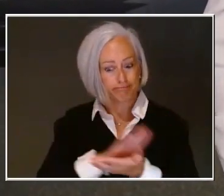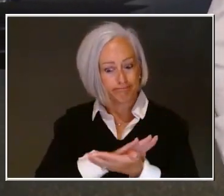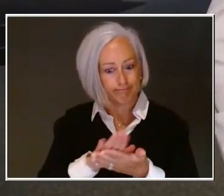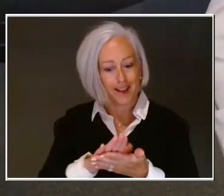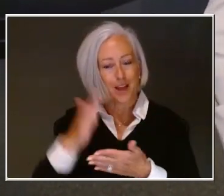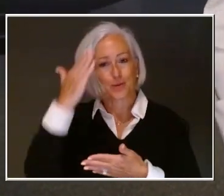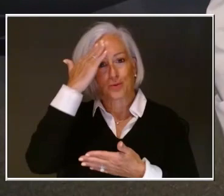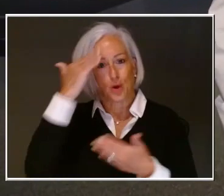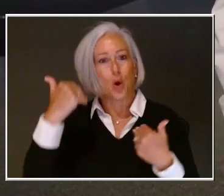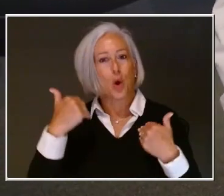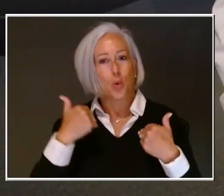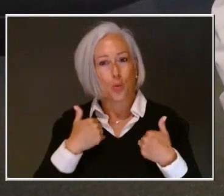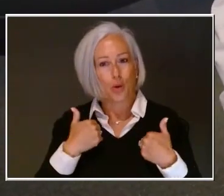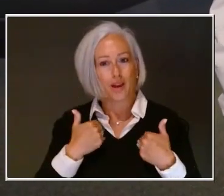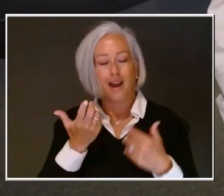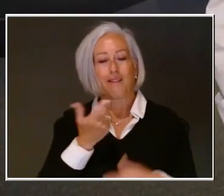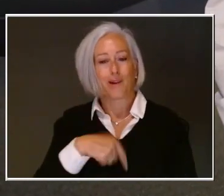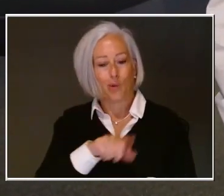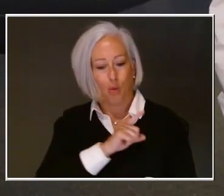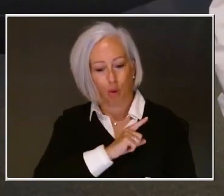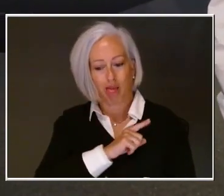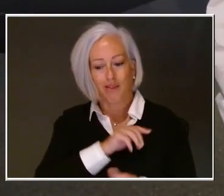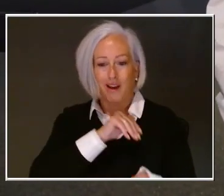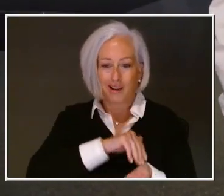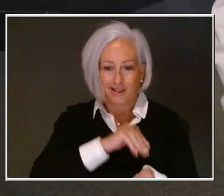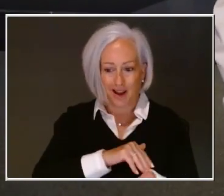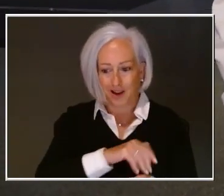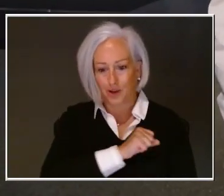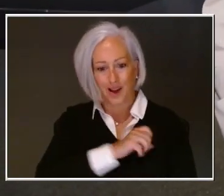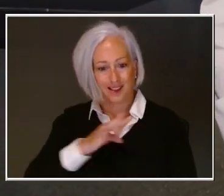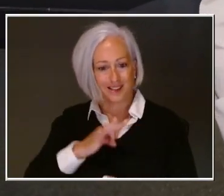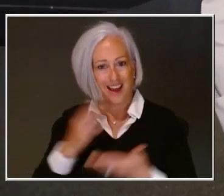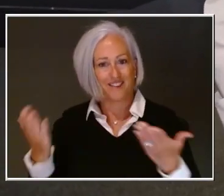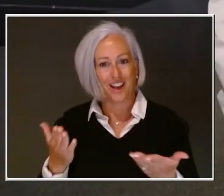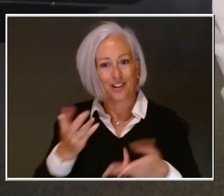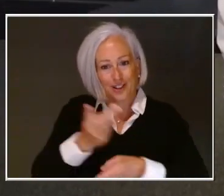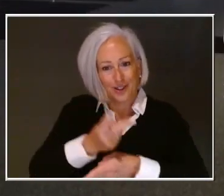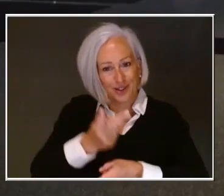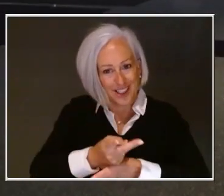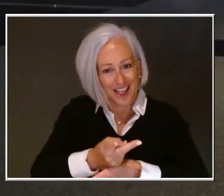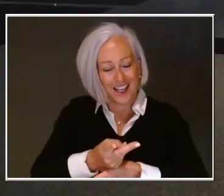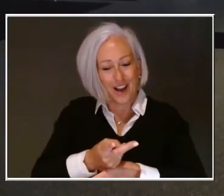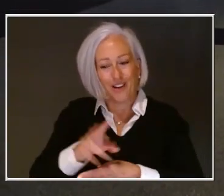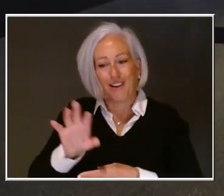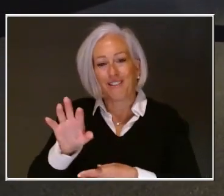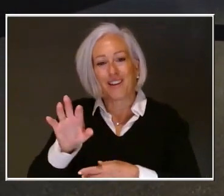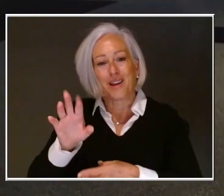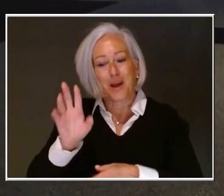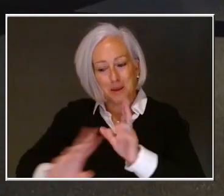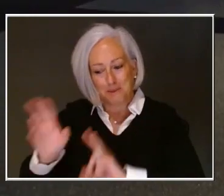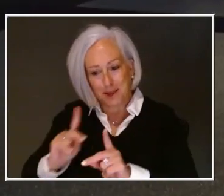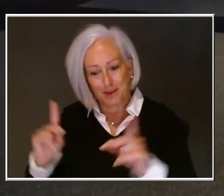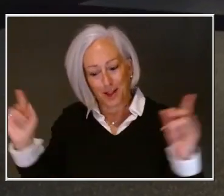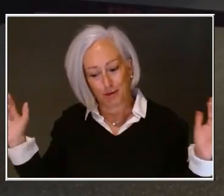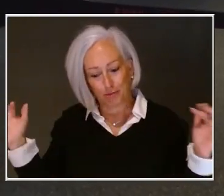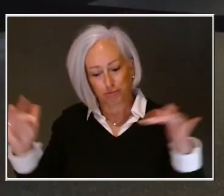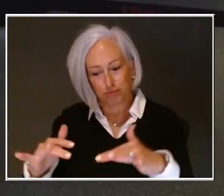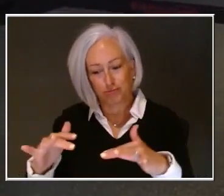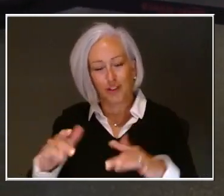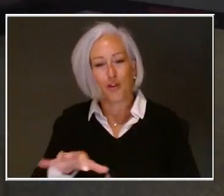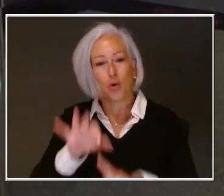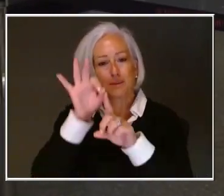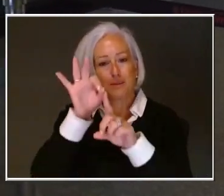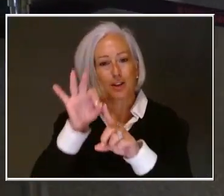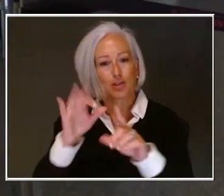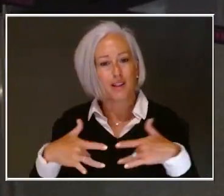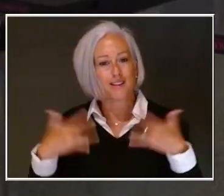such qualified physicians and staff here like you here to care for fans and others who come for special events here. Yes, thank